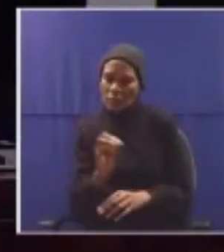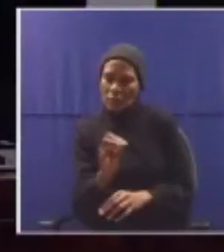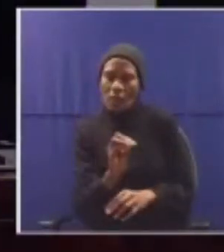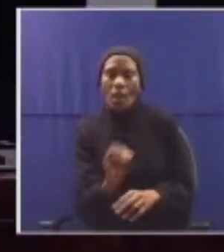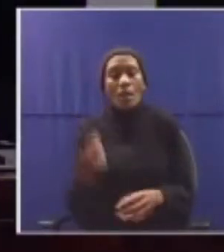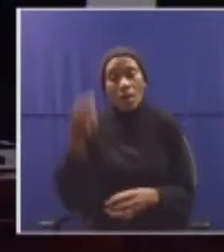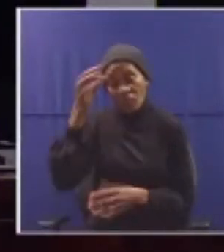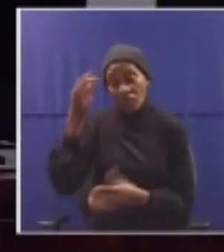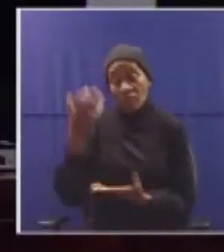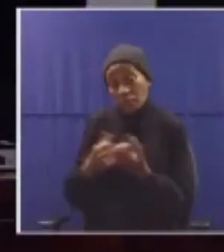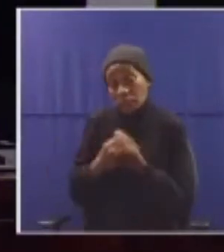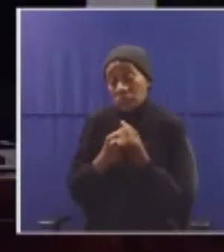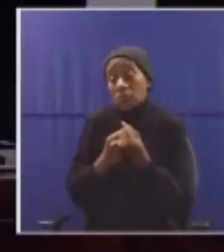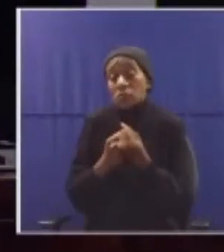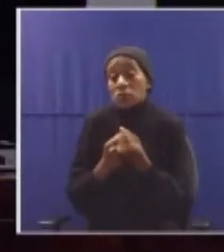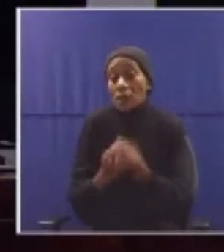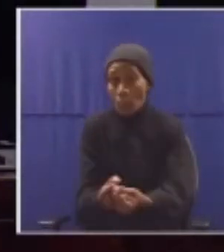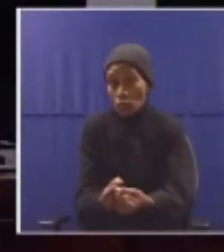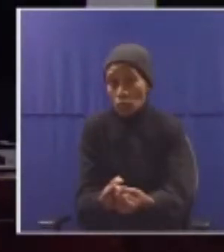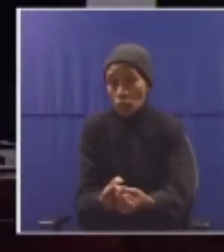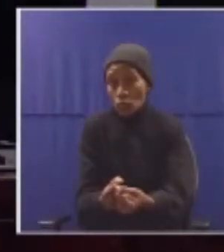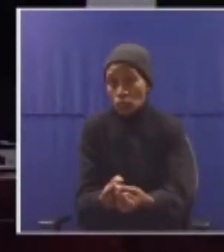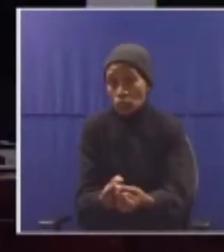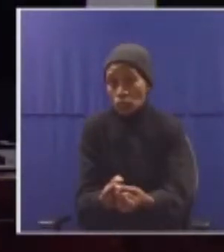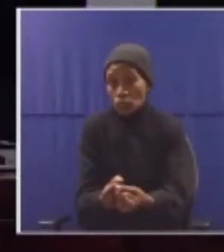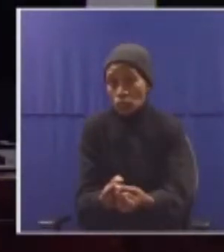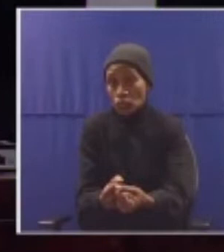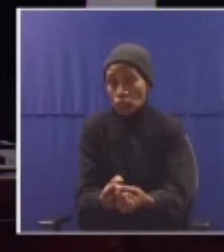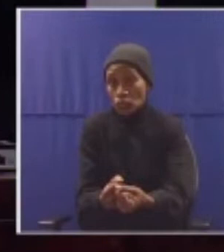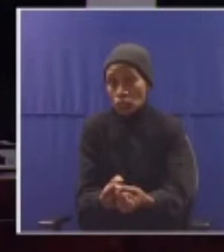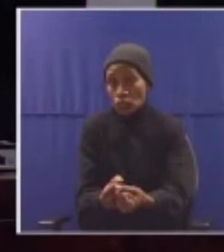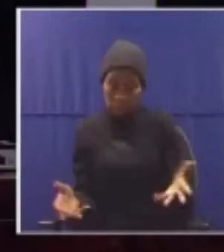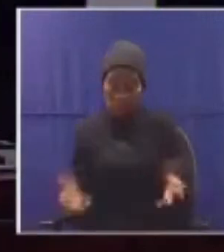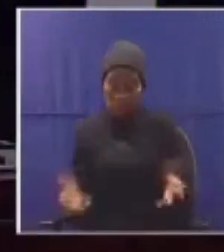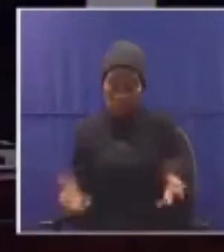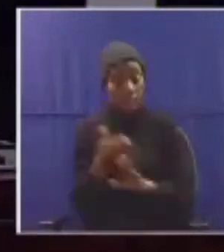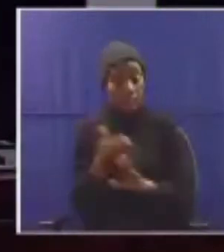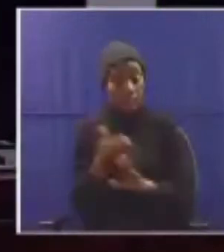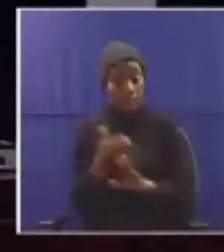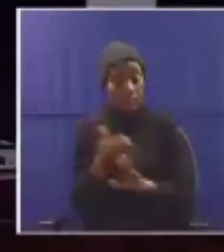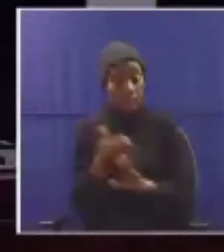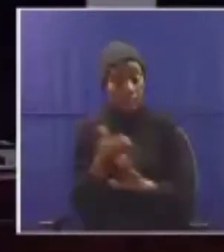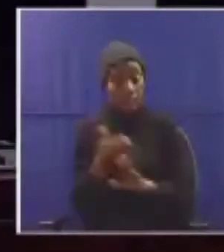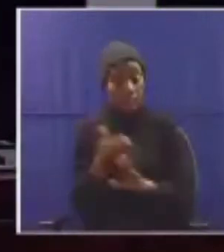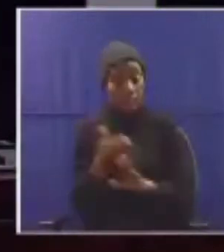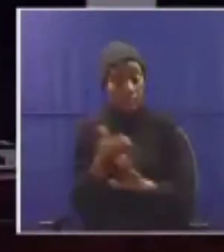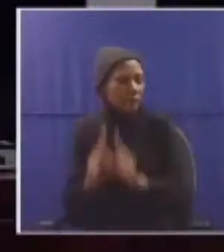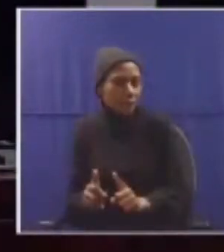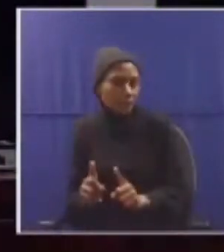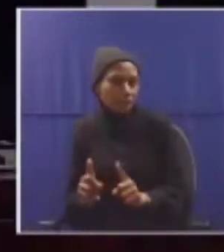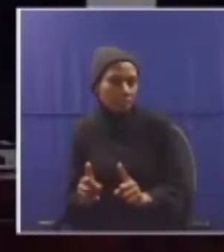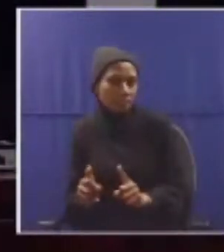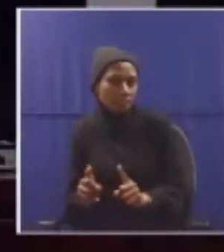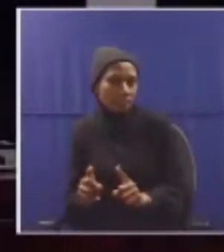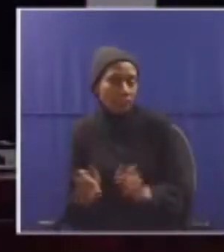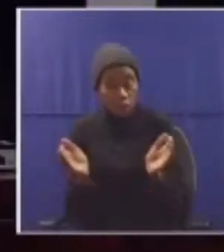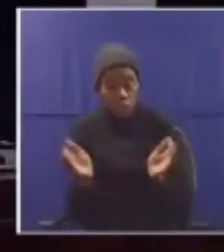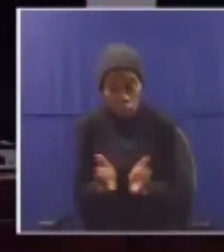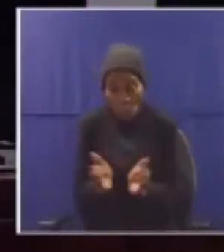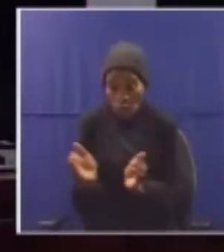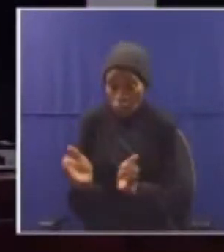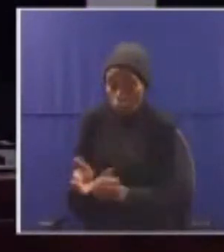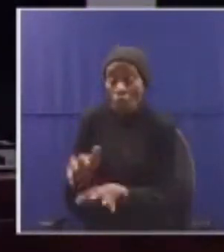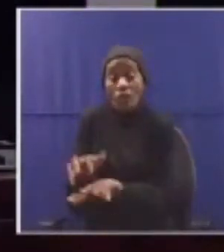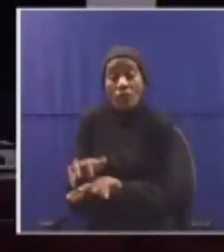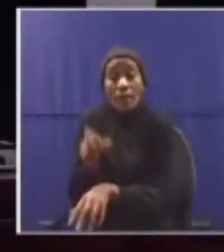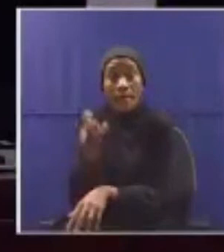support these beneficiaries, as I said earlier, particularly small-scale